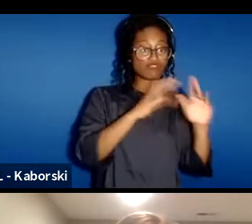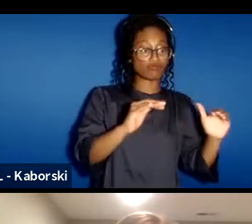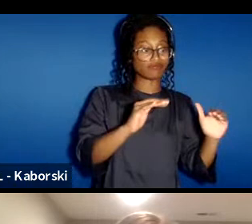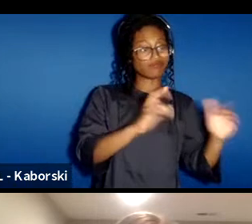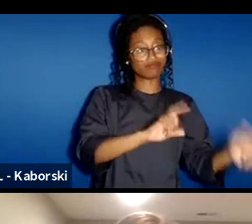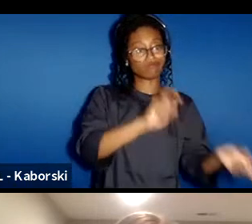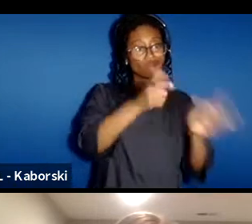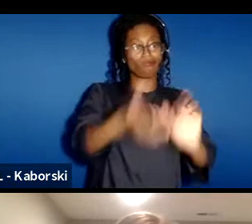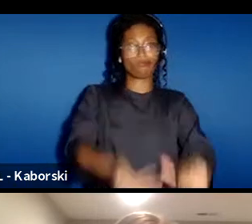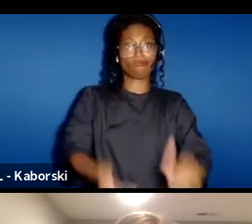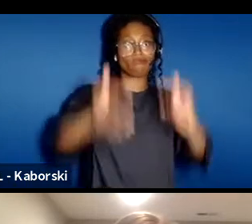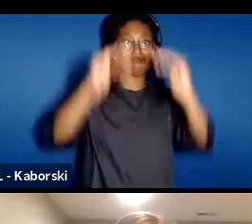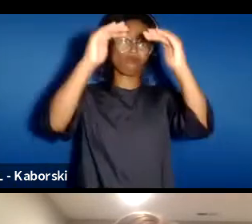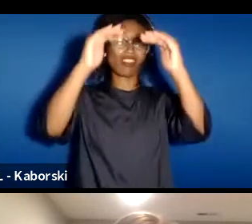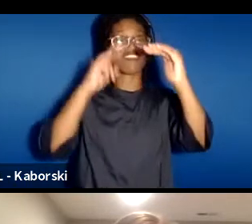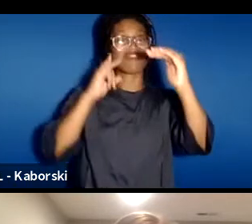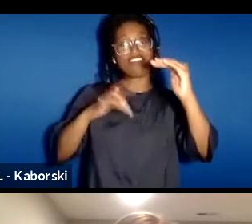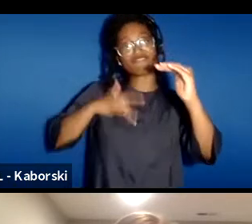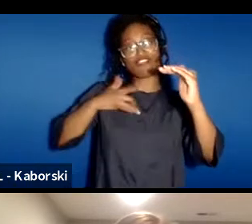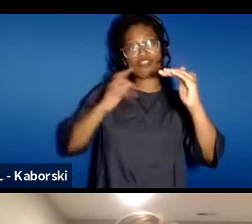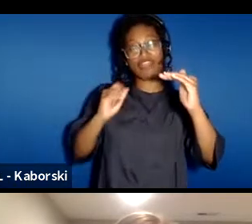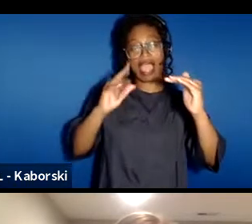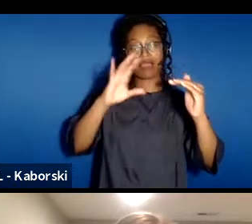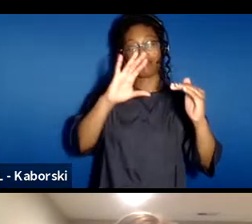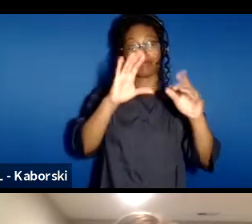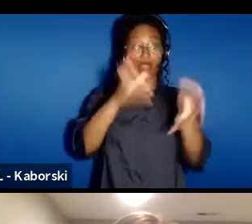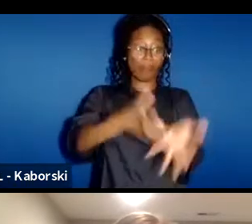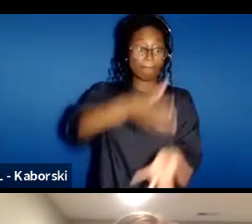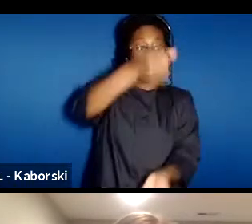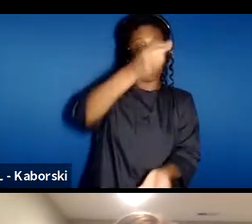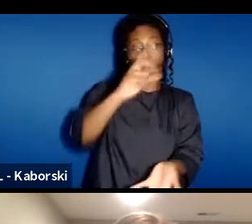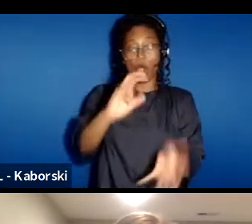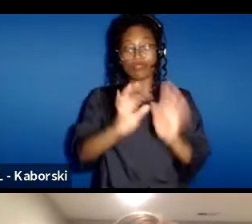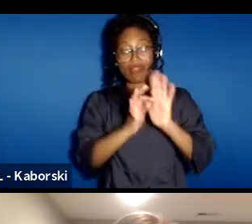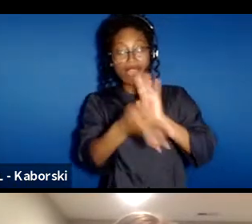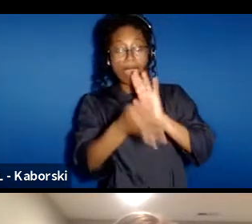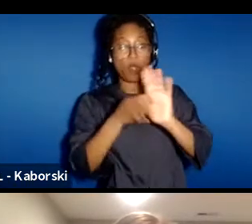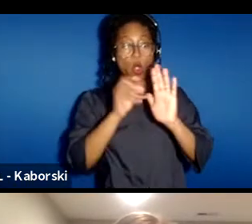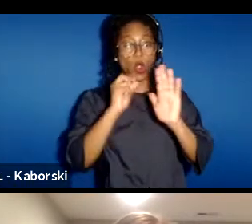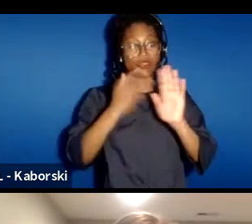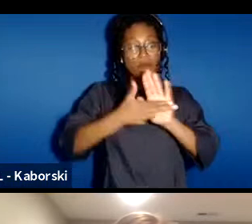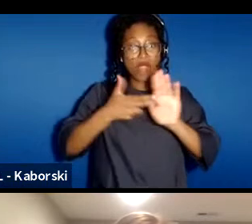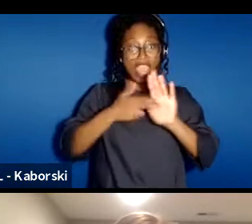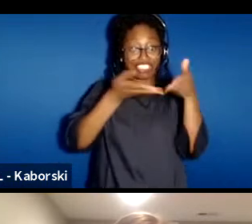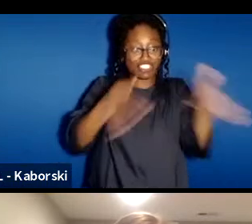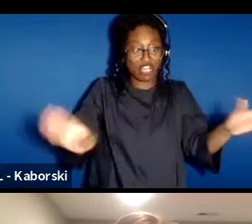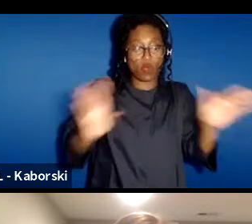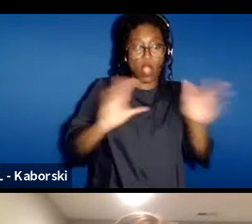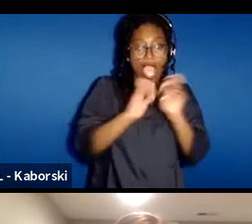elevate the look and feel of that bottle or the label or the brand in general.